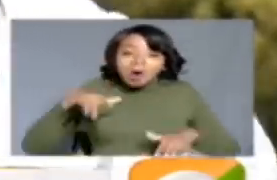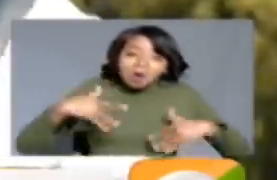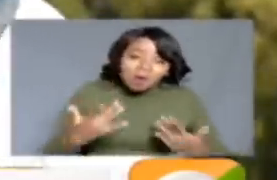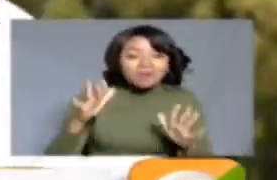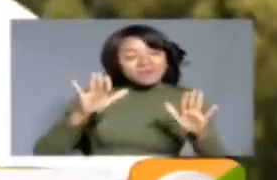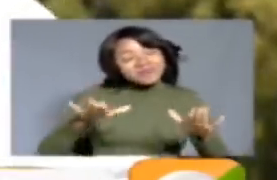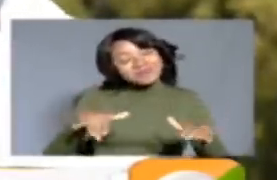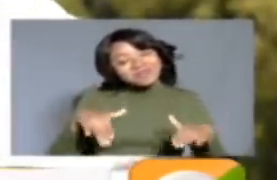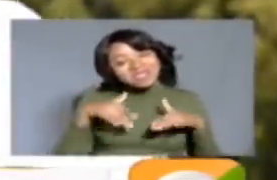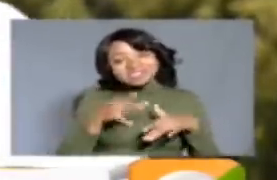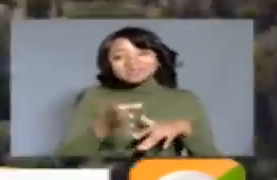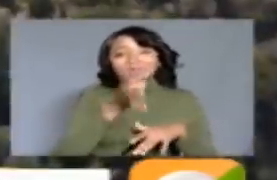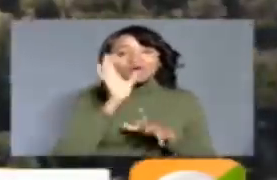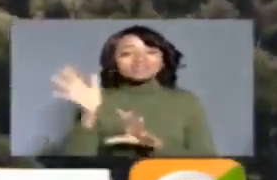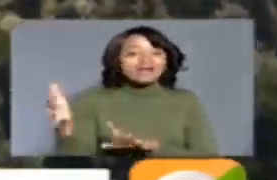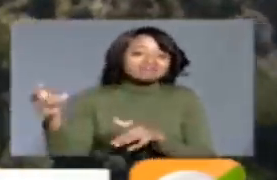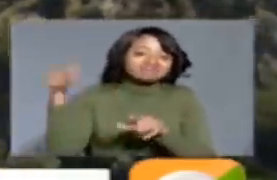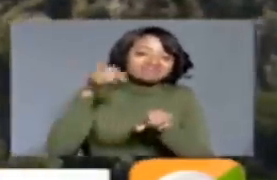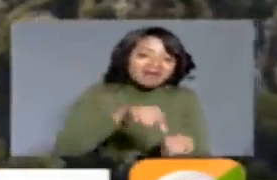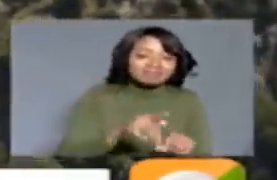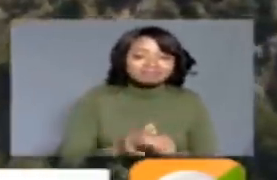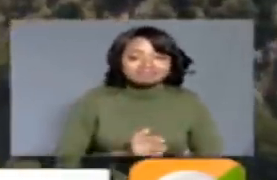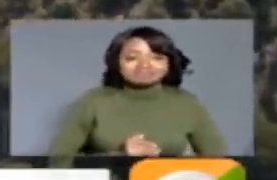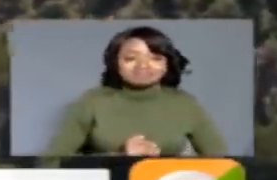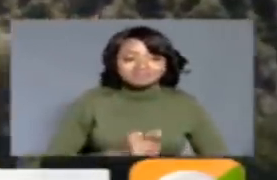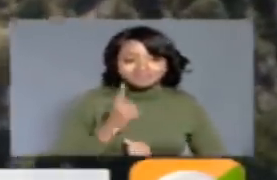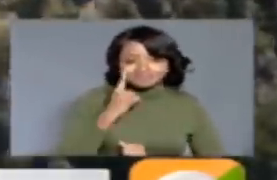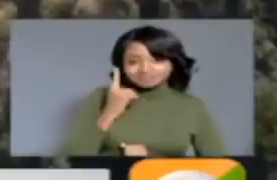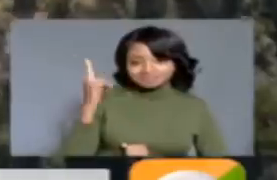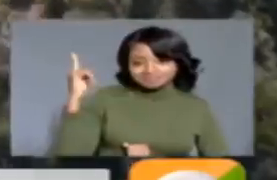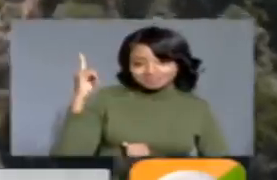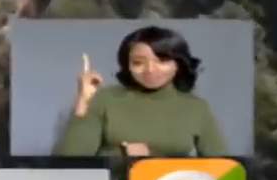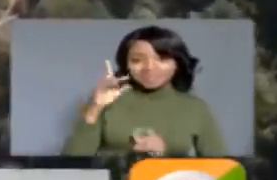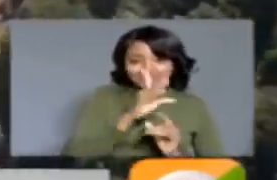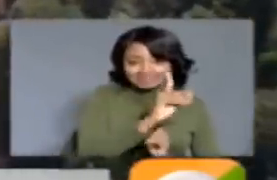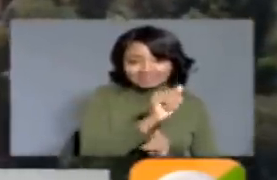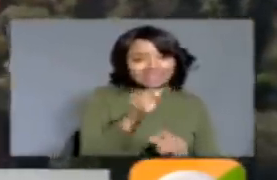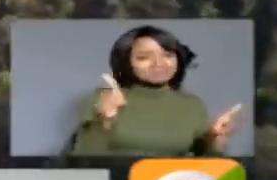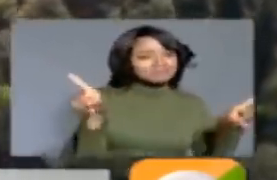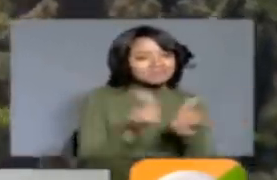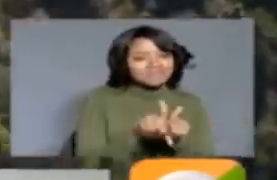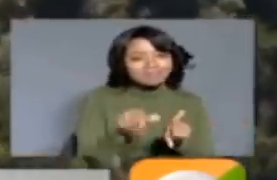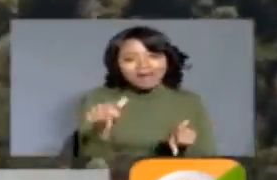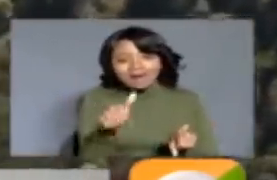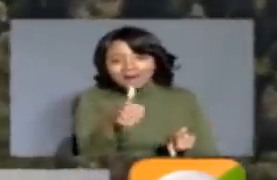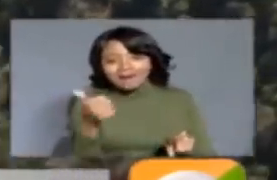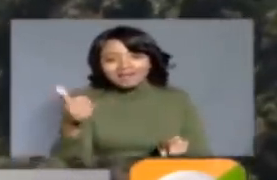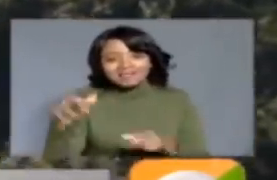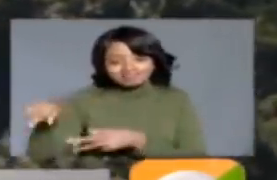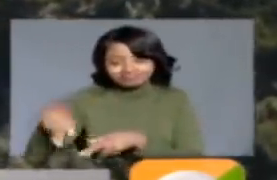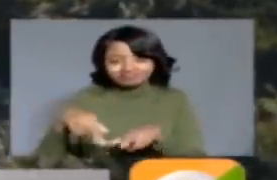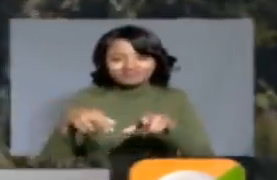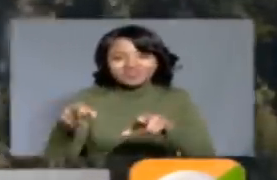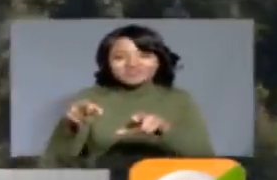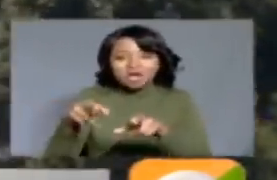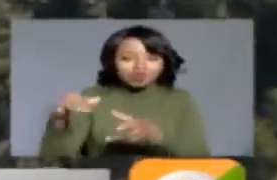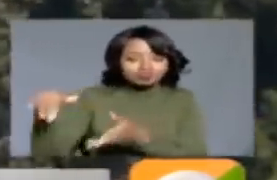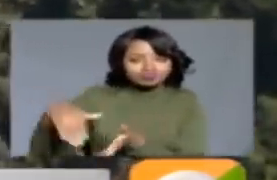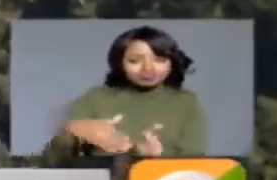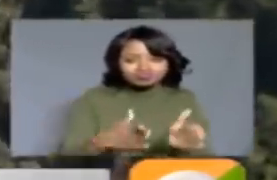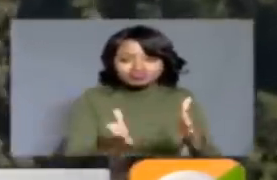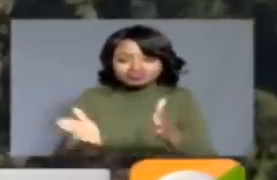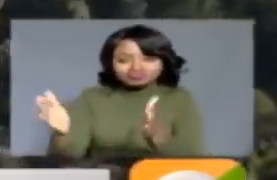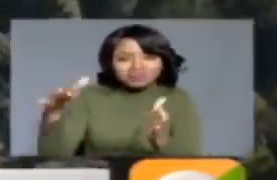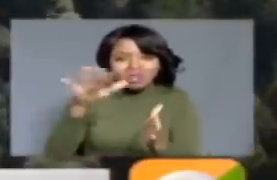maji tufunike tu hakuna kitu ingine. The story of Arror Dam is similar to that of Kimwarer. A river flowing through a